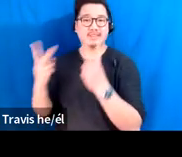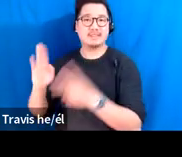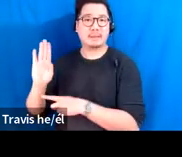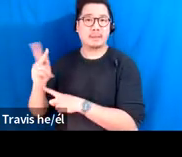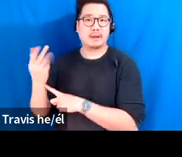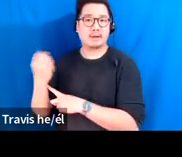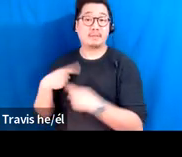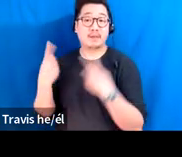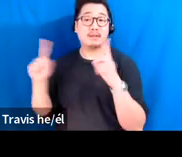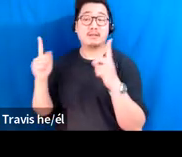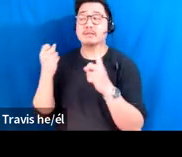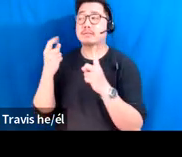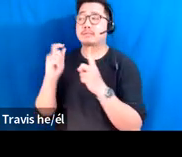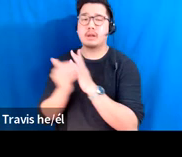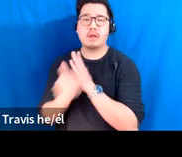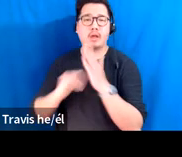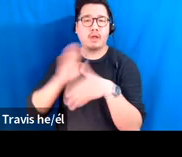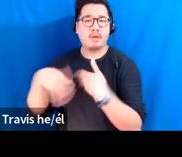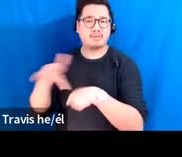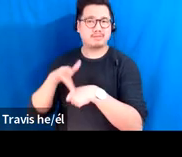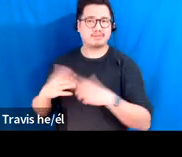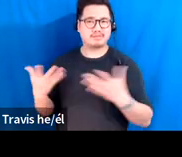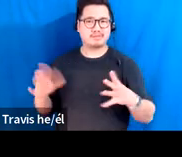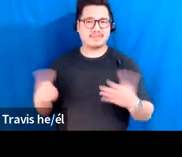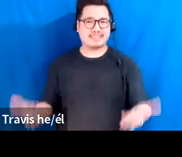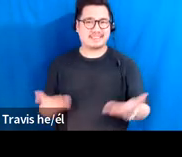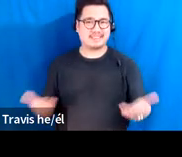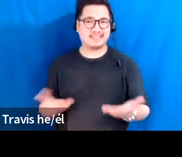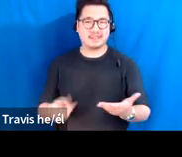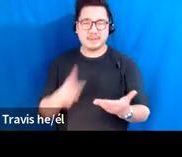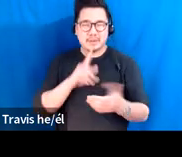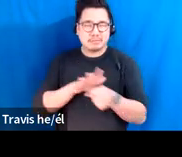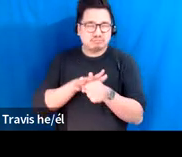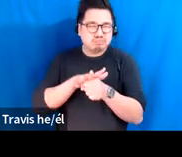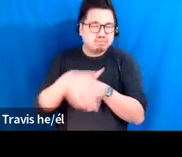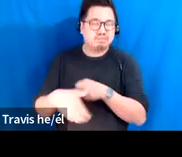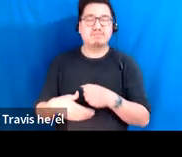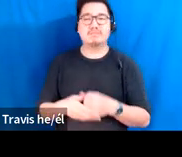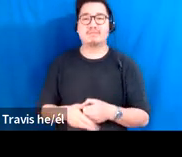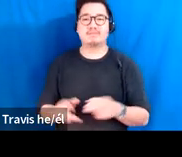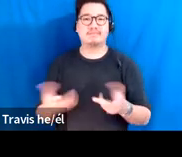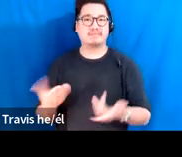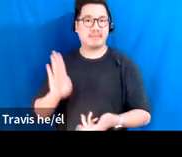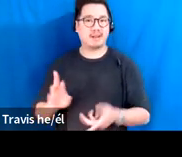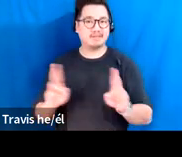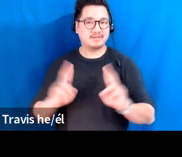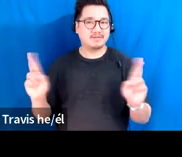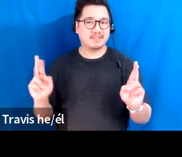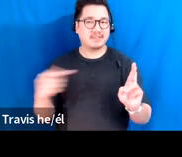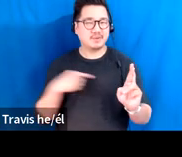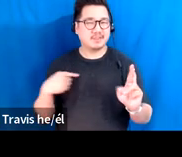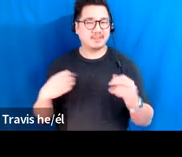the talent and resources are already here and they are endless boston is ready and we are stronger